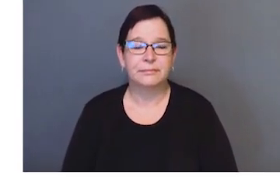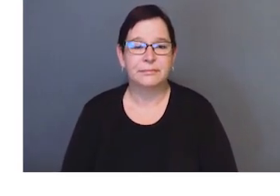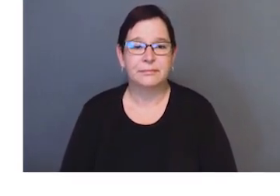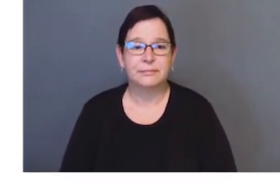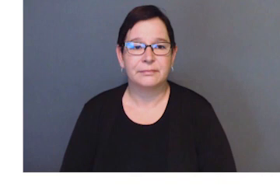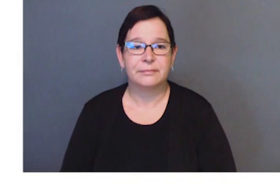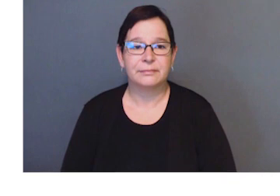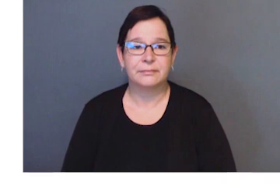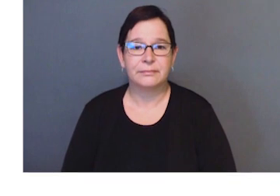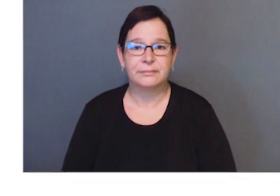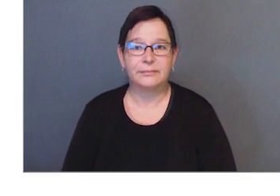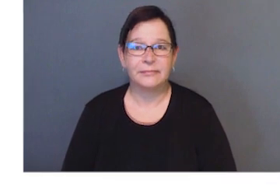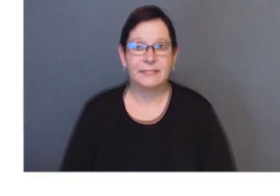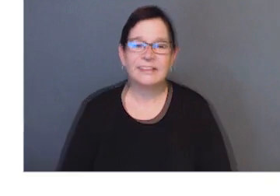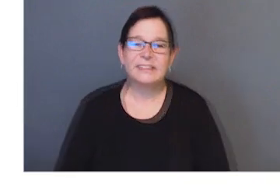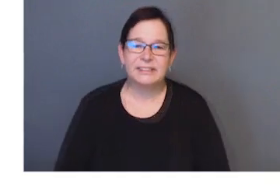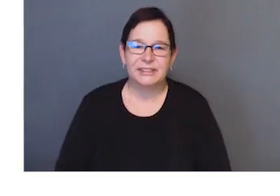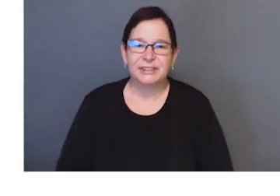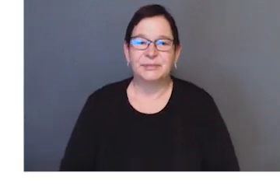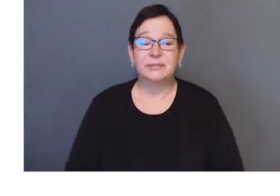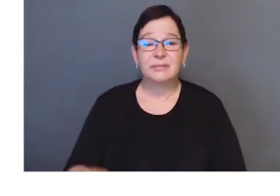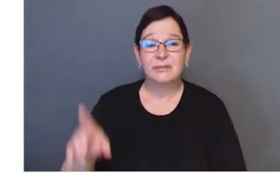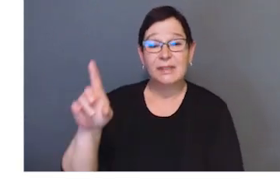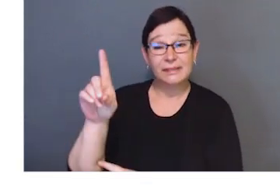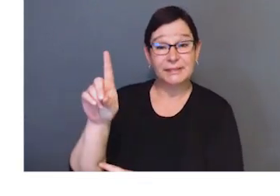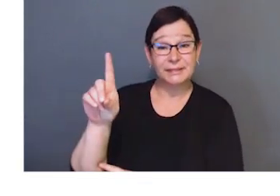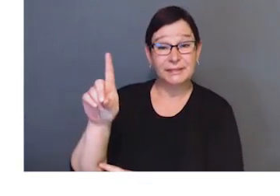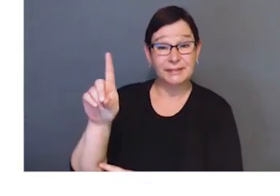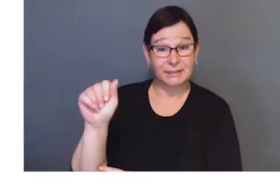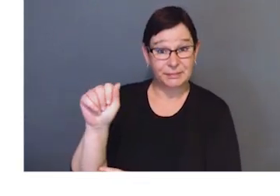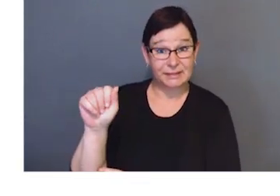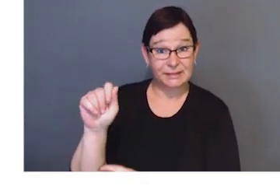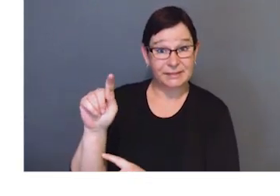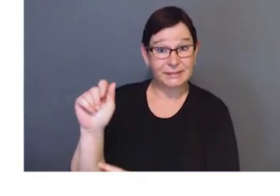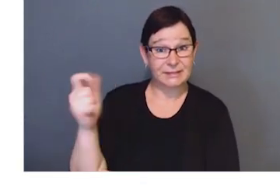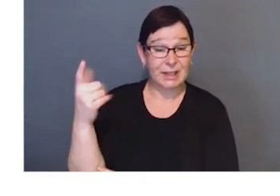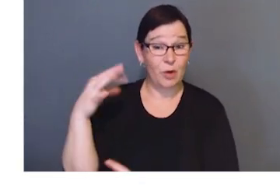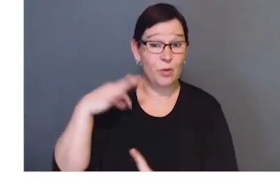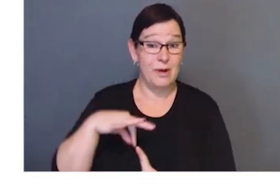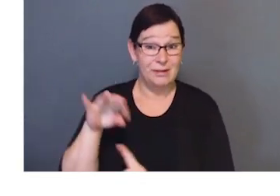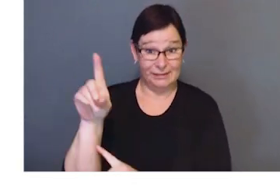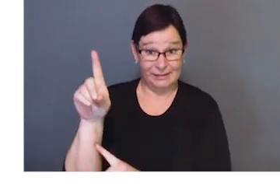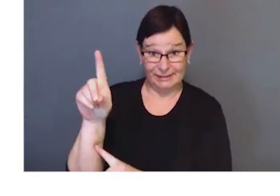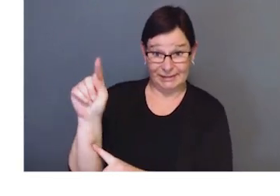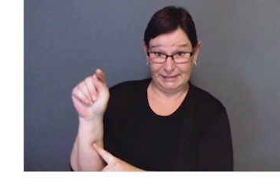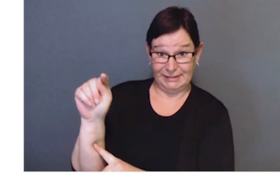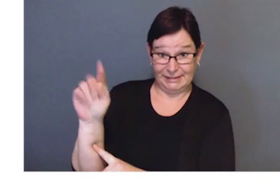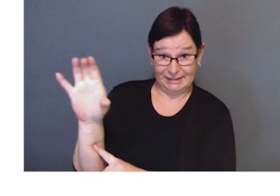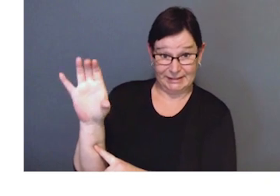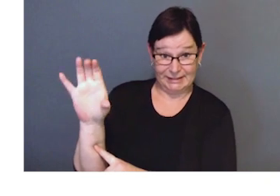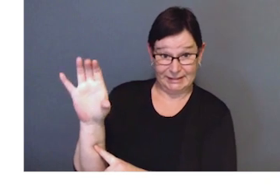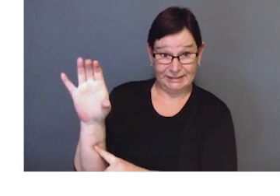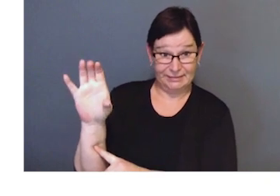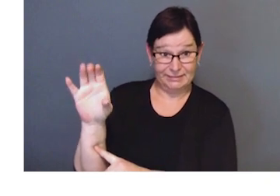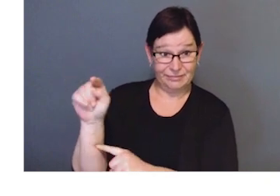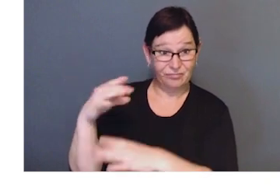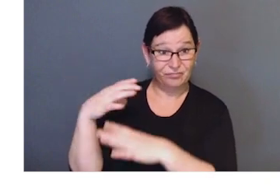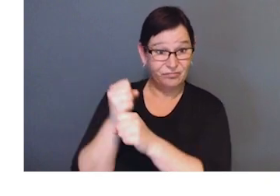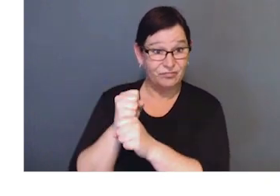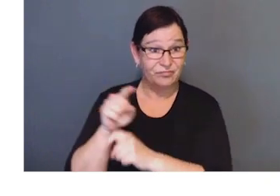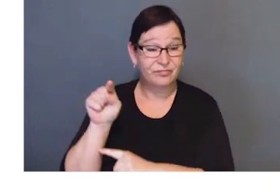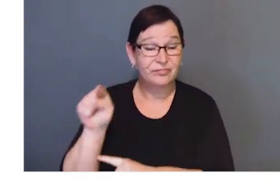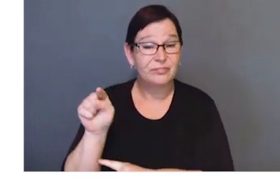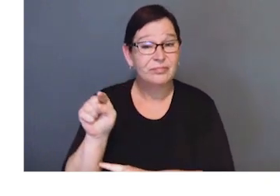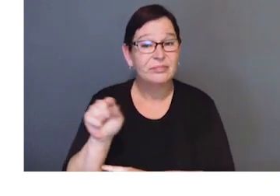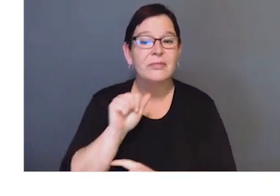The Disability Tax Credit, DTC for short, is a non-refundable tax credit that helps persons with